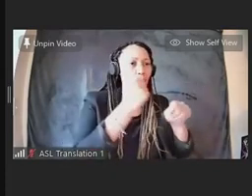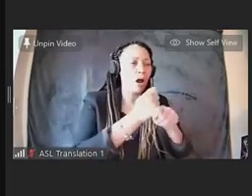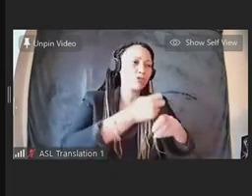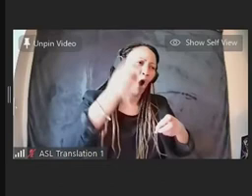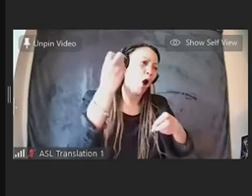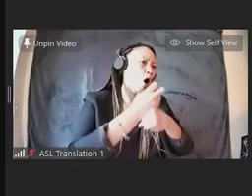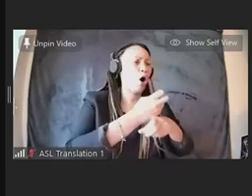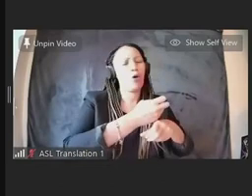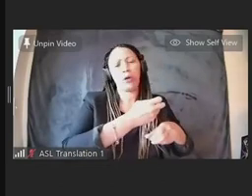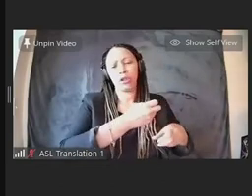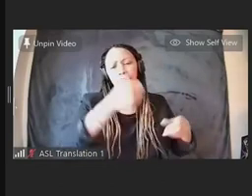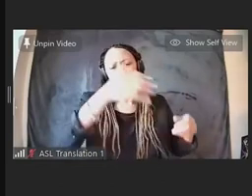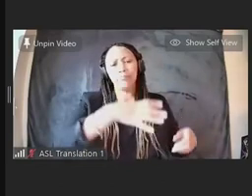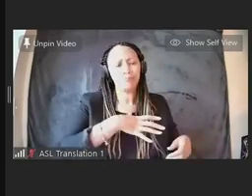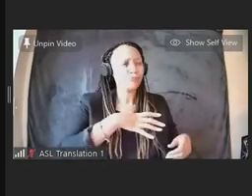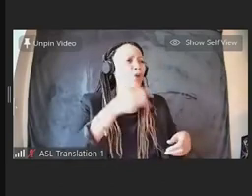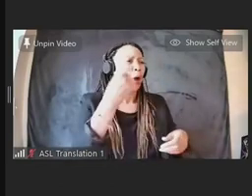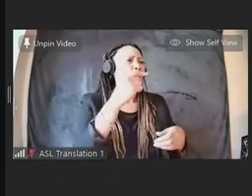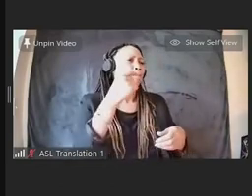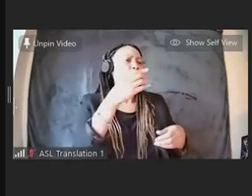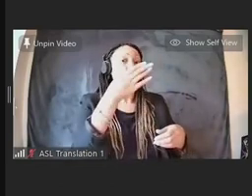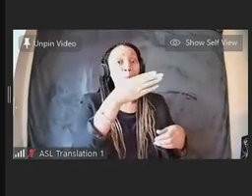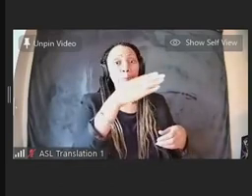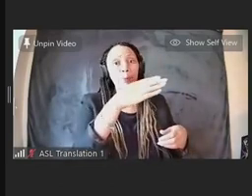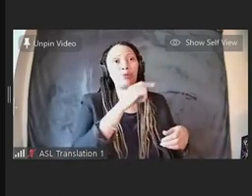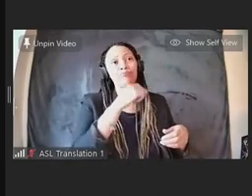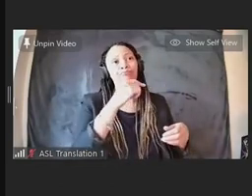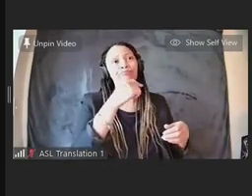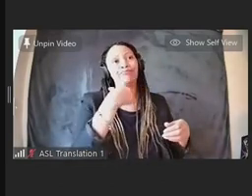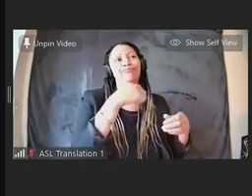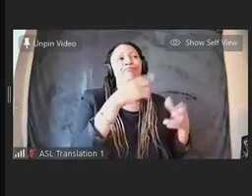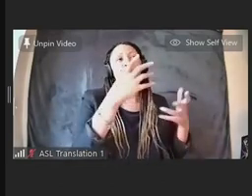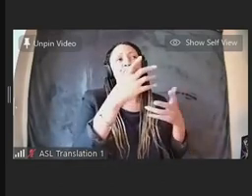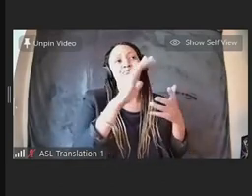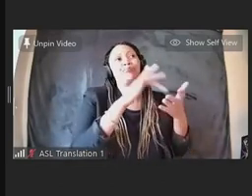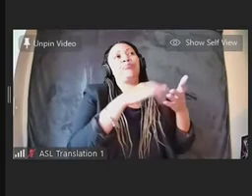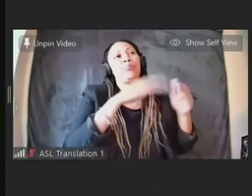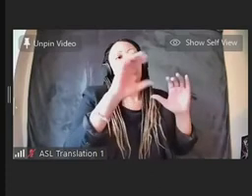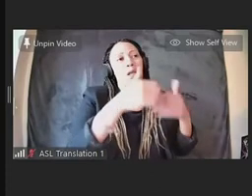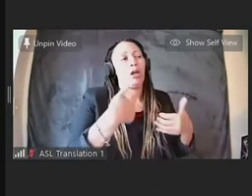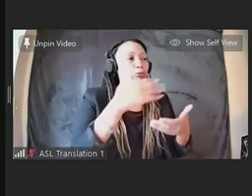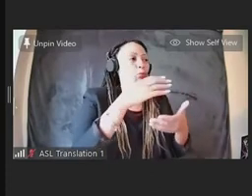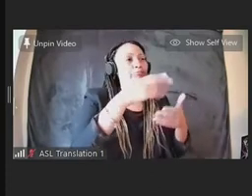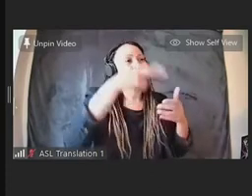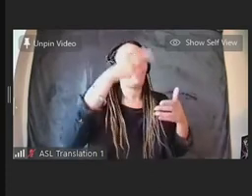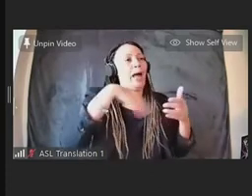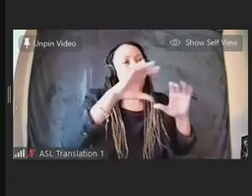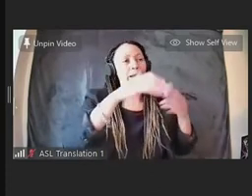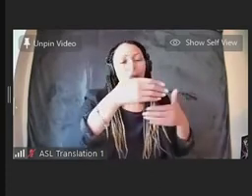work, and they're done in the sense that they're not envisioning their golden years driving the trucks and moving the